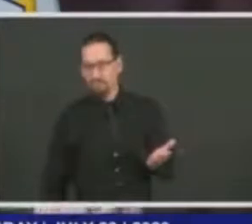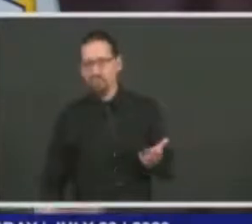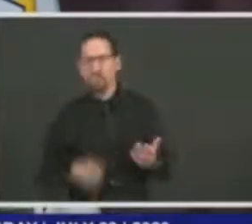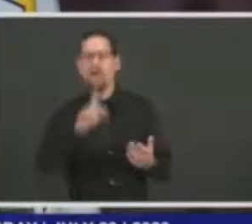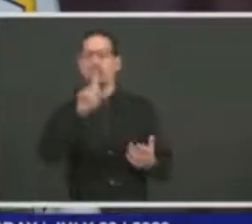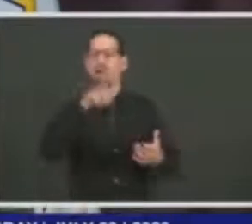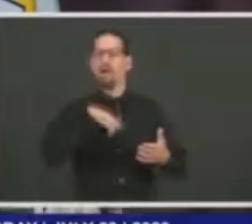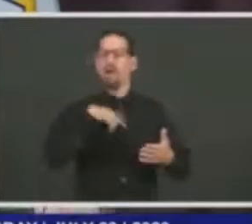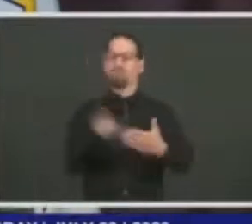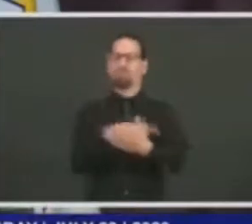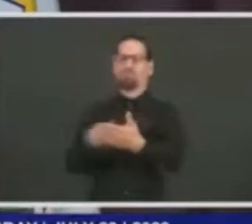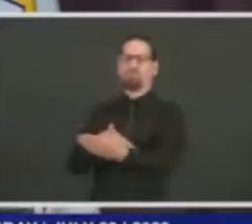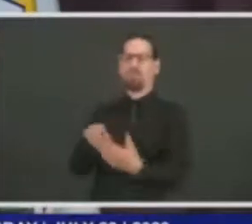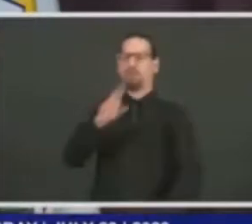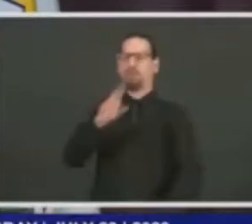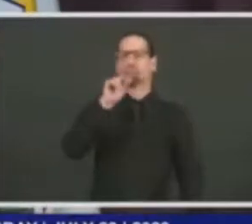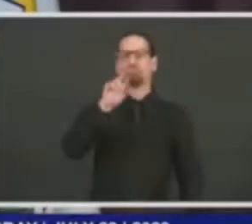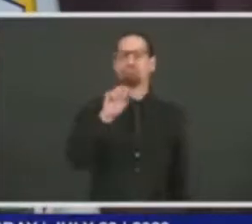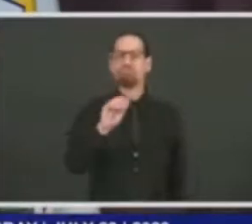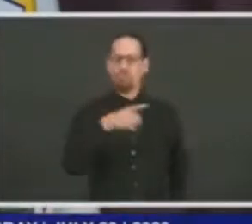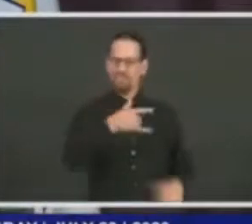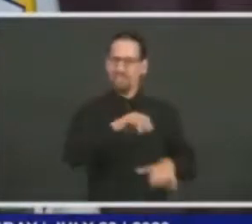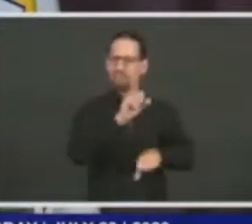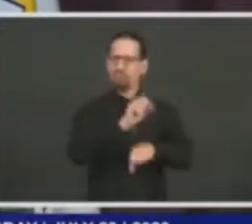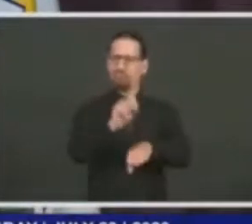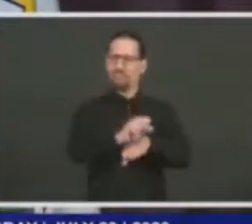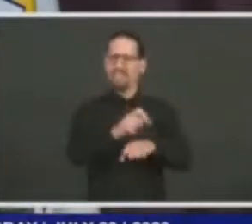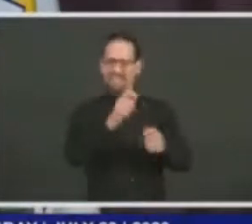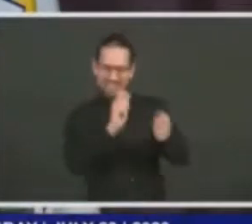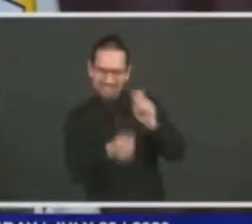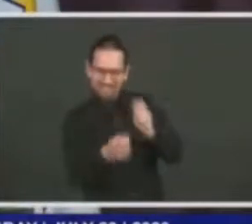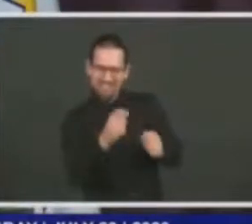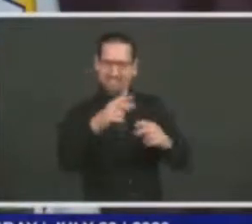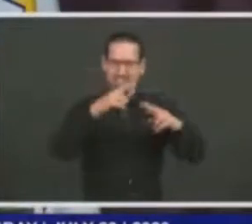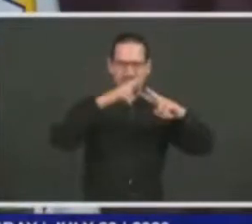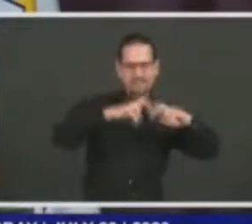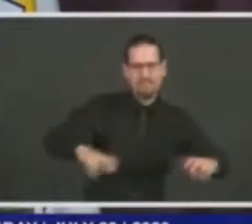their plans, their draft plans. They're good, but they have a lot more work to do.